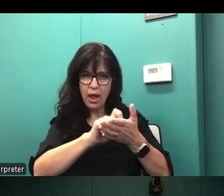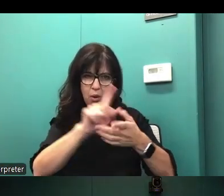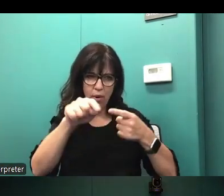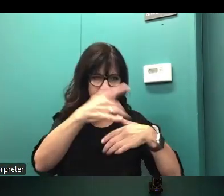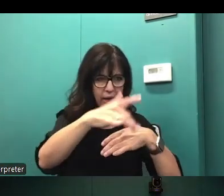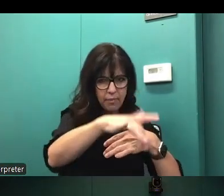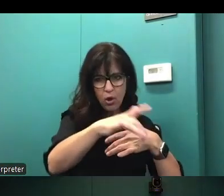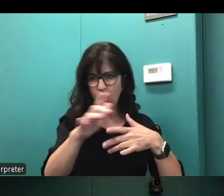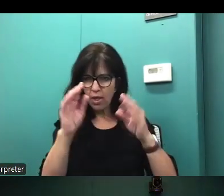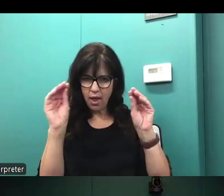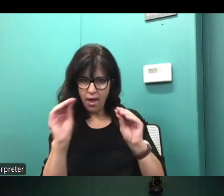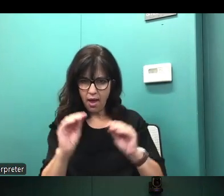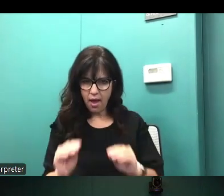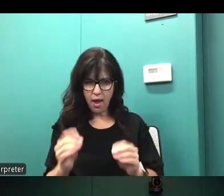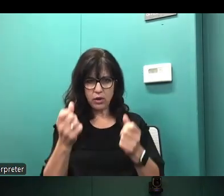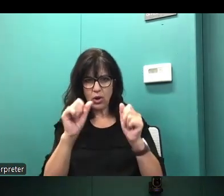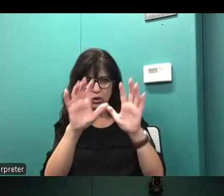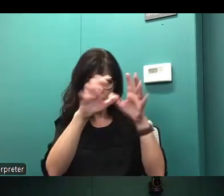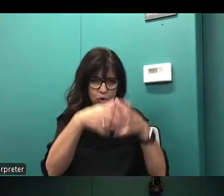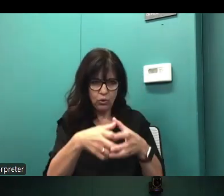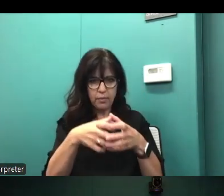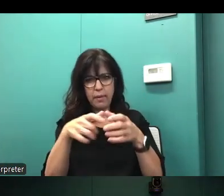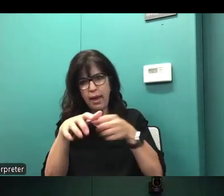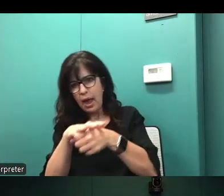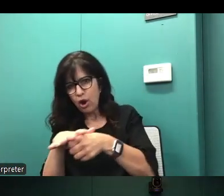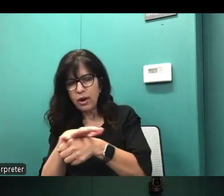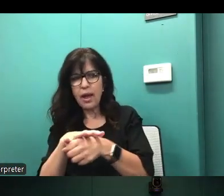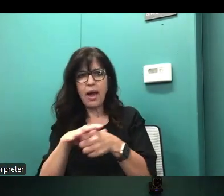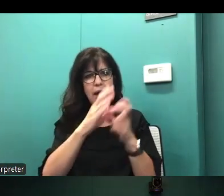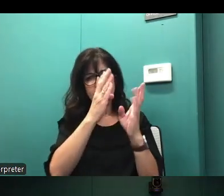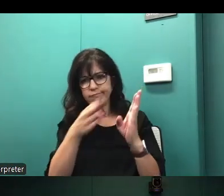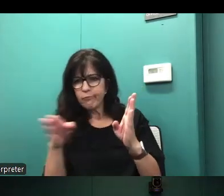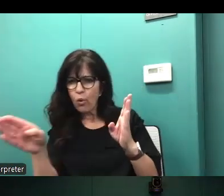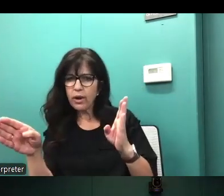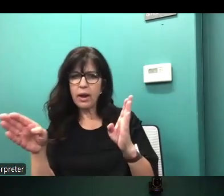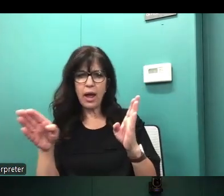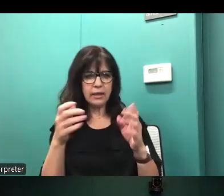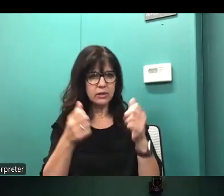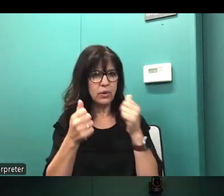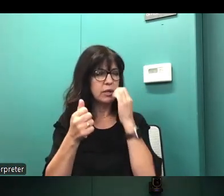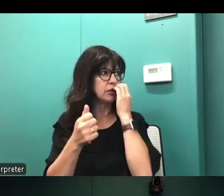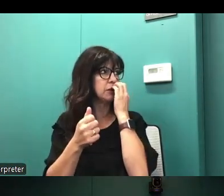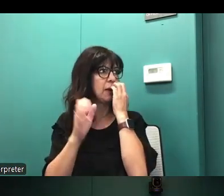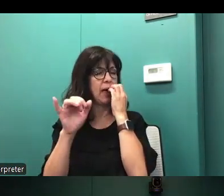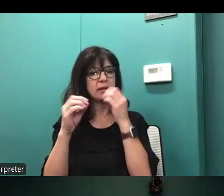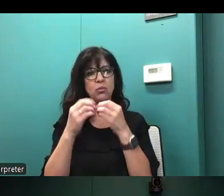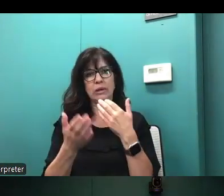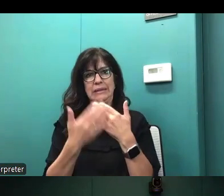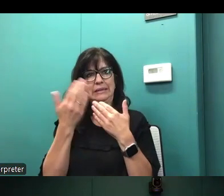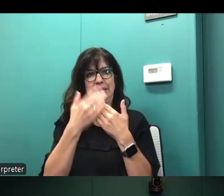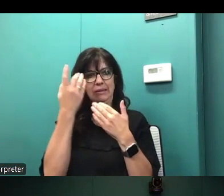available and when they're not available. And then I try to group them by area and arrange them and do it that way. That's easier for